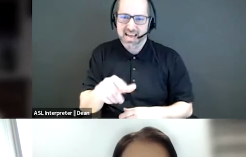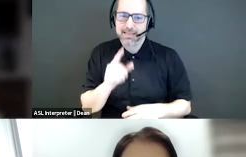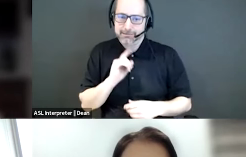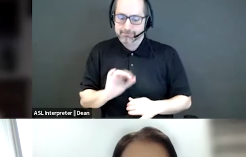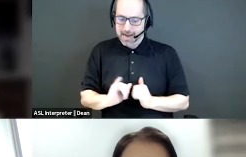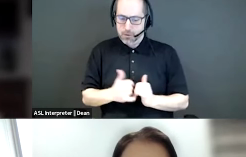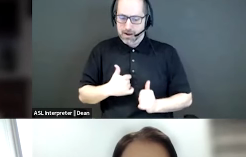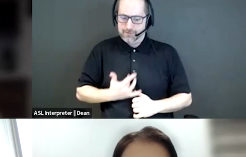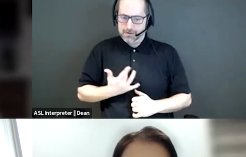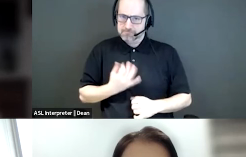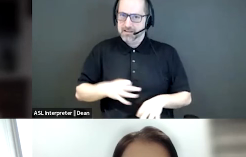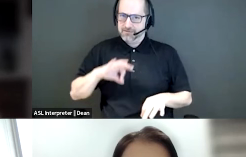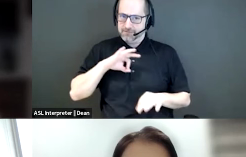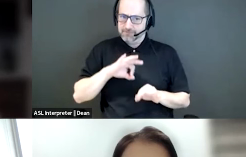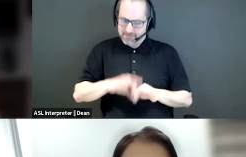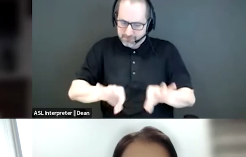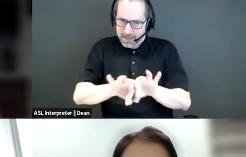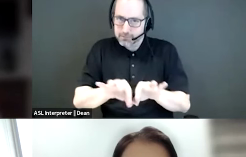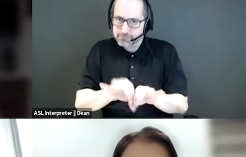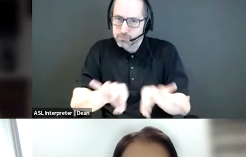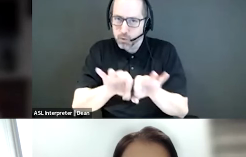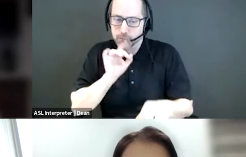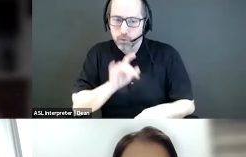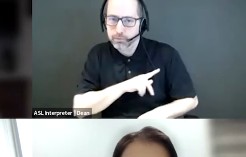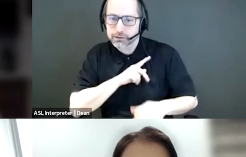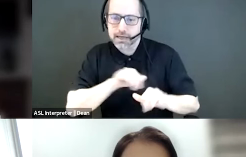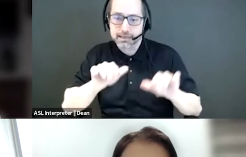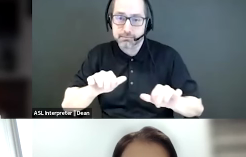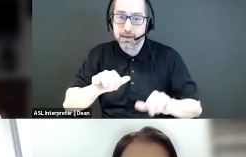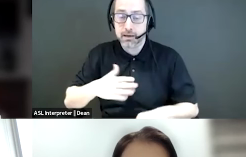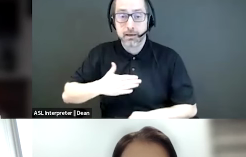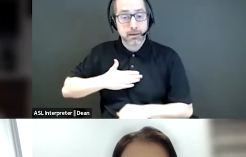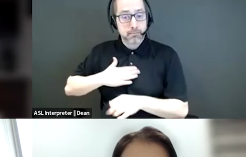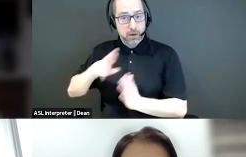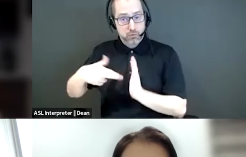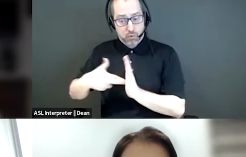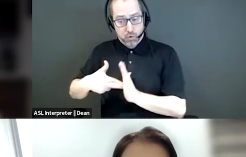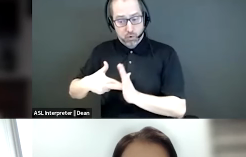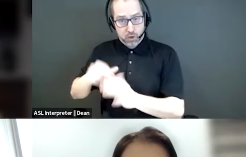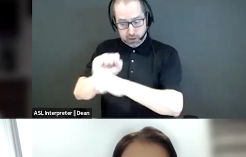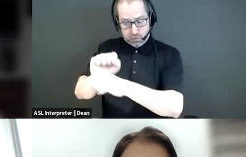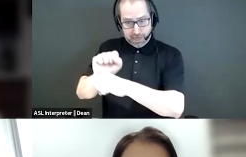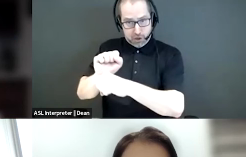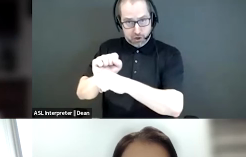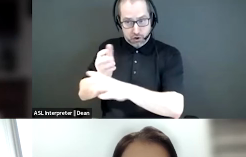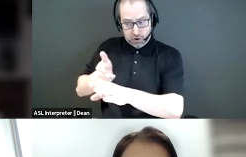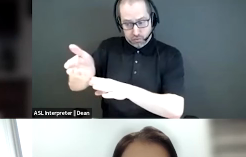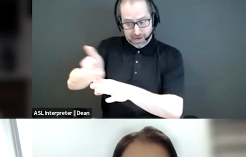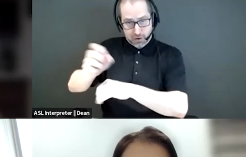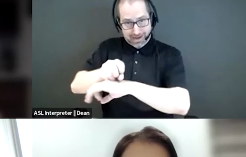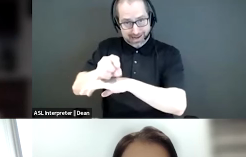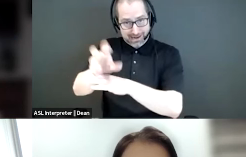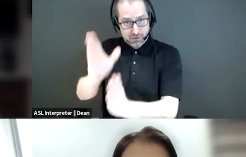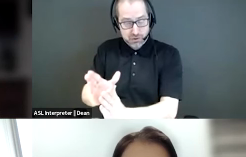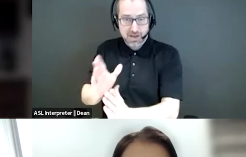it shouldn't be the only tool. I'm going to say that as a career counselor, because it's not, a hard